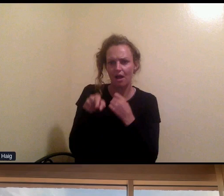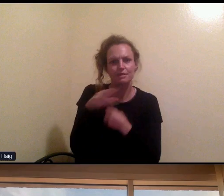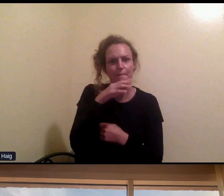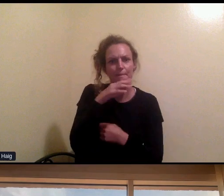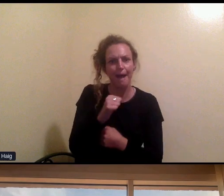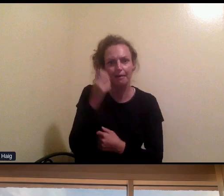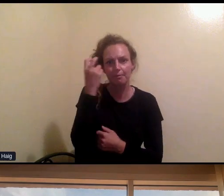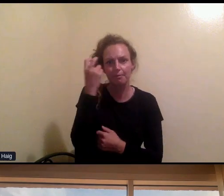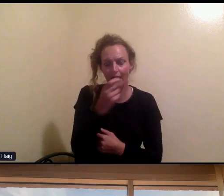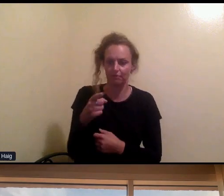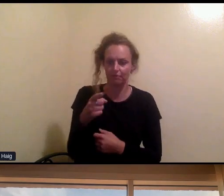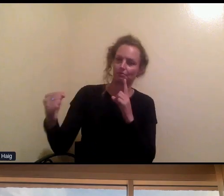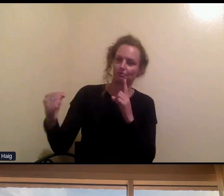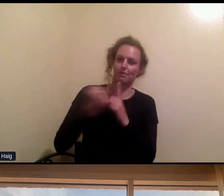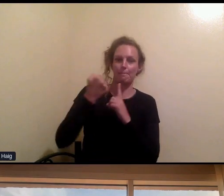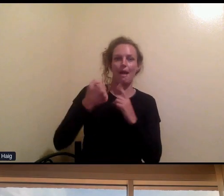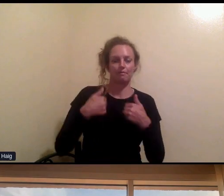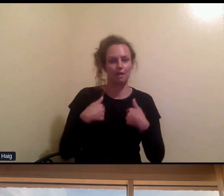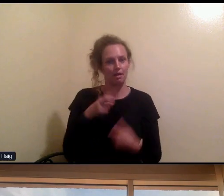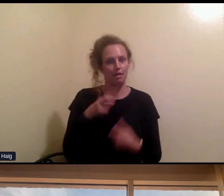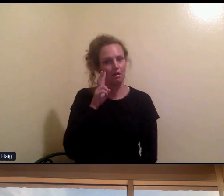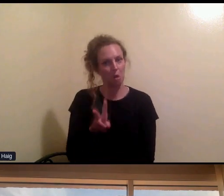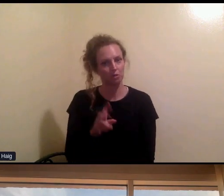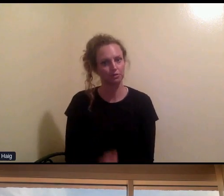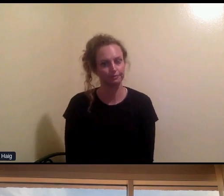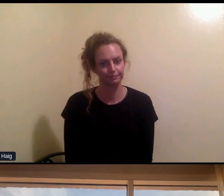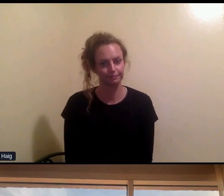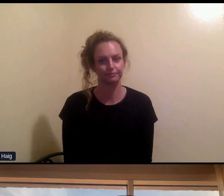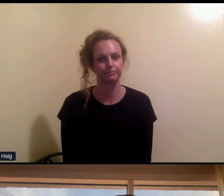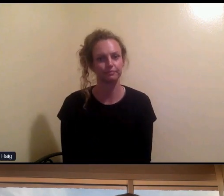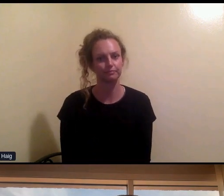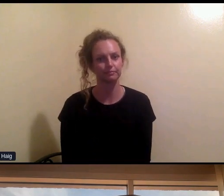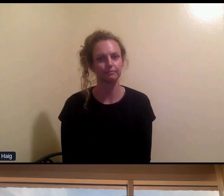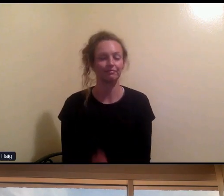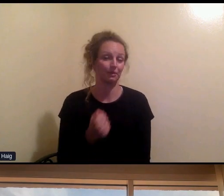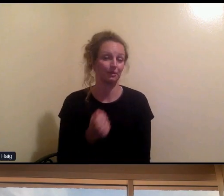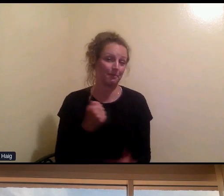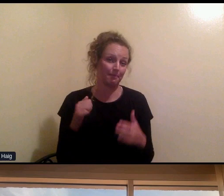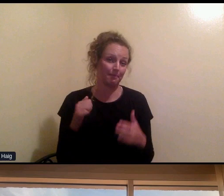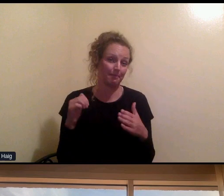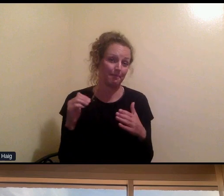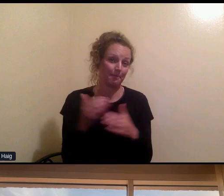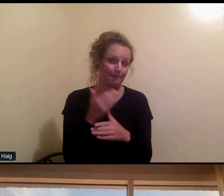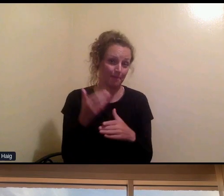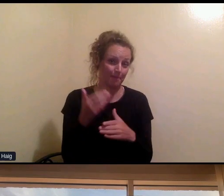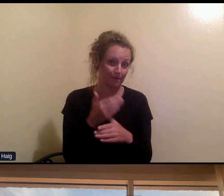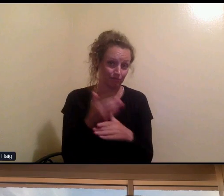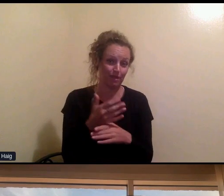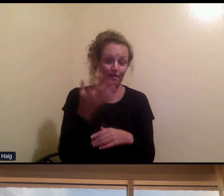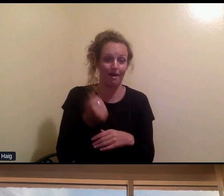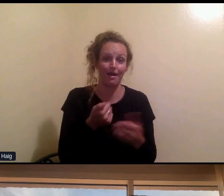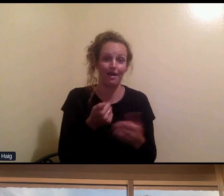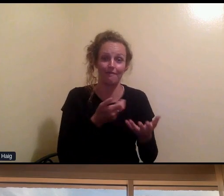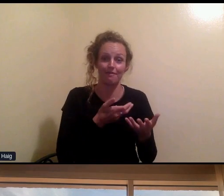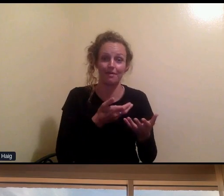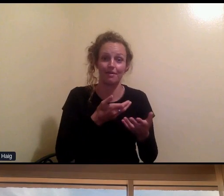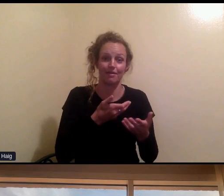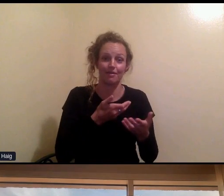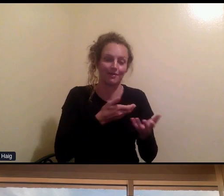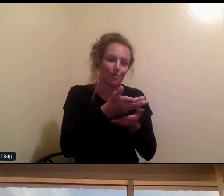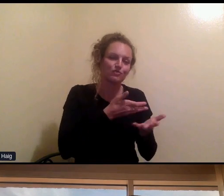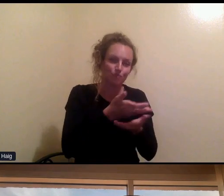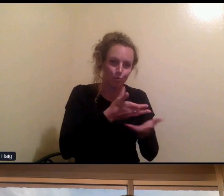in my career, and my wife will tell you this now, in the past couple of years, I have a lead consultant that I like to work with, which is my 6-year-old daughter. So I